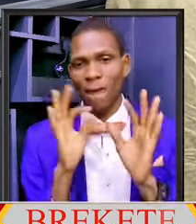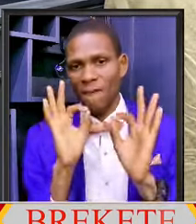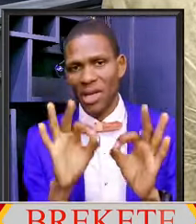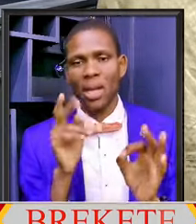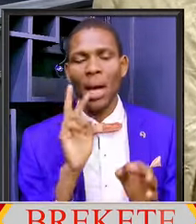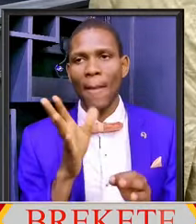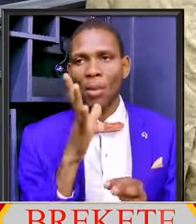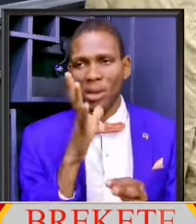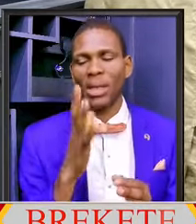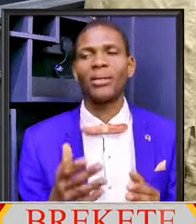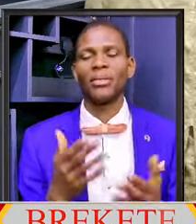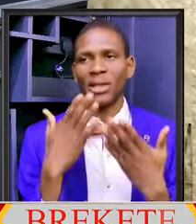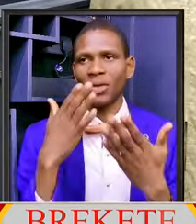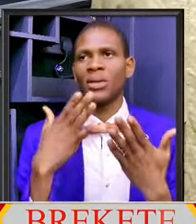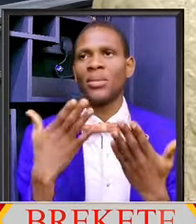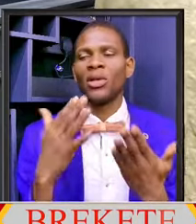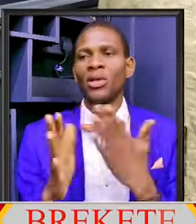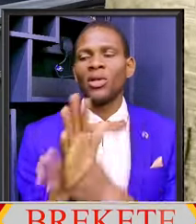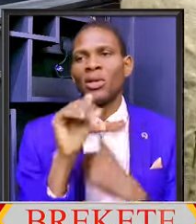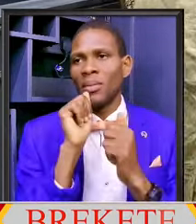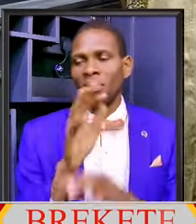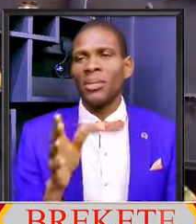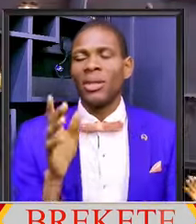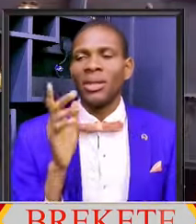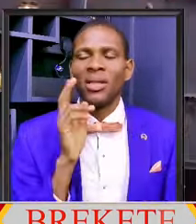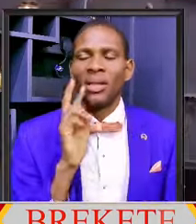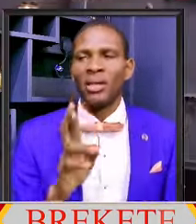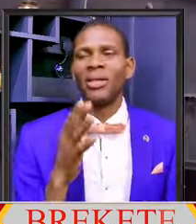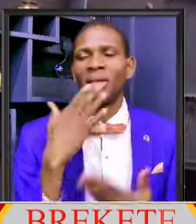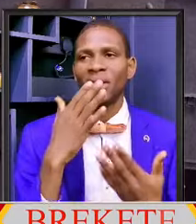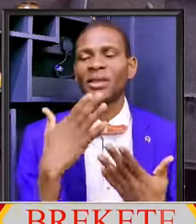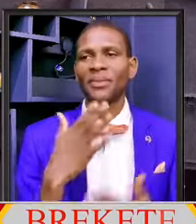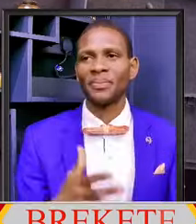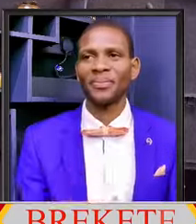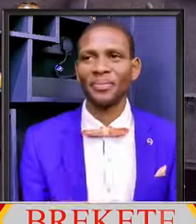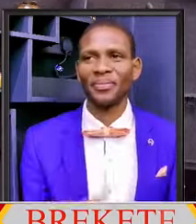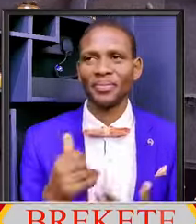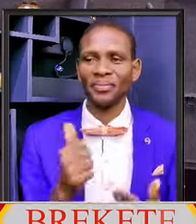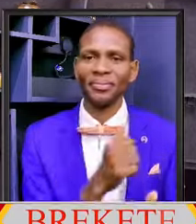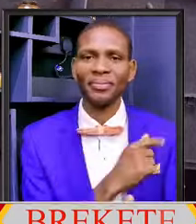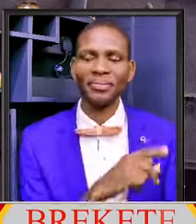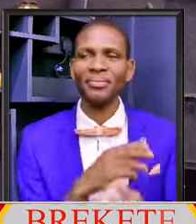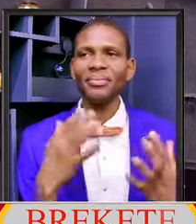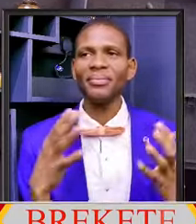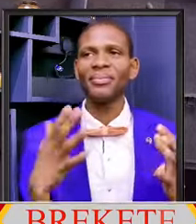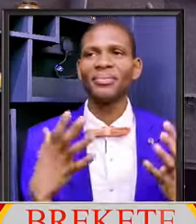force. Amen. And you too, sir. Thank you. Let's appreciate.